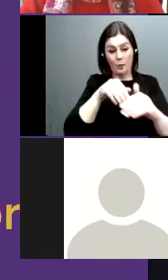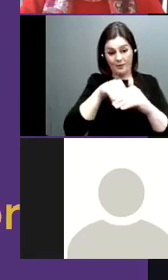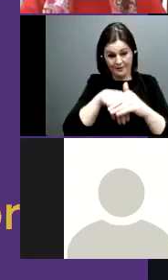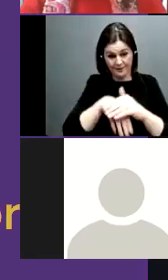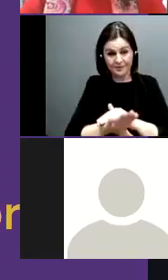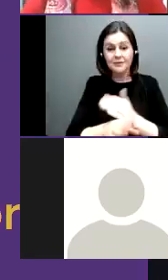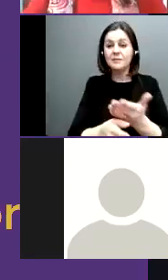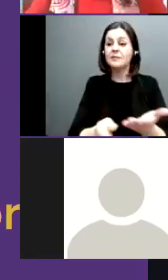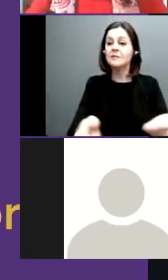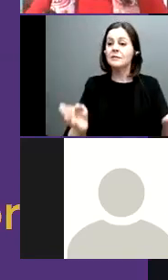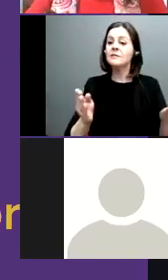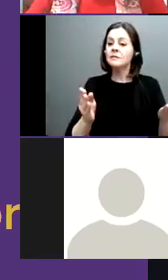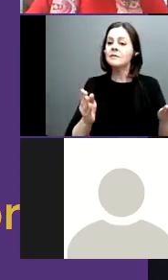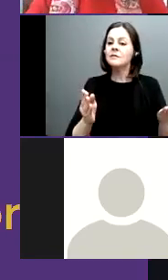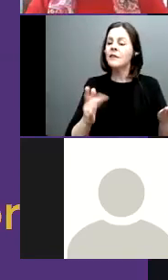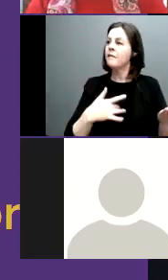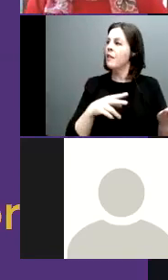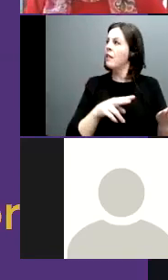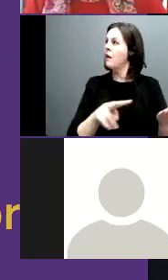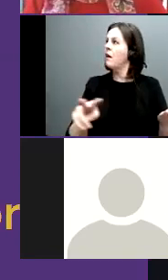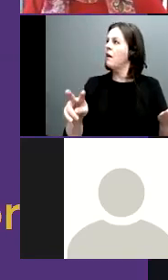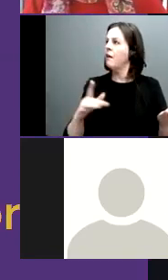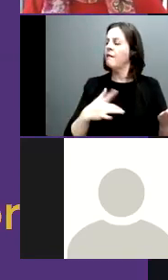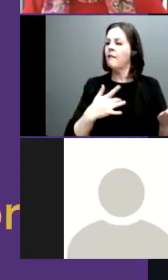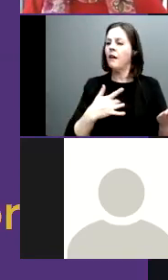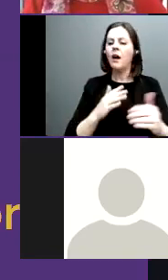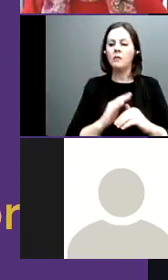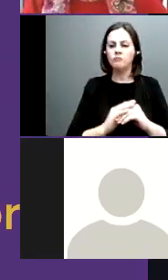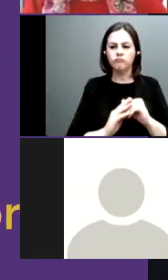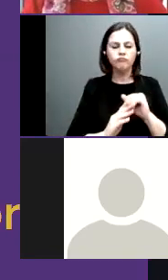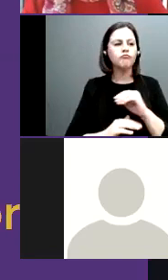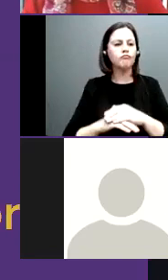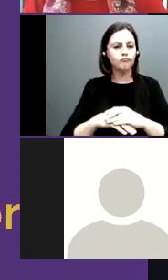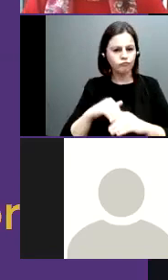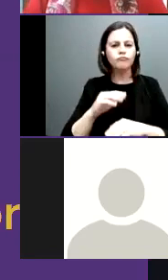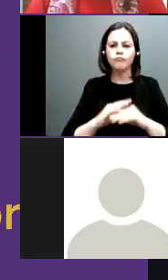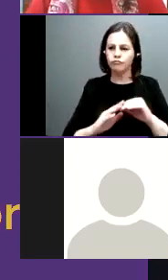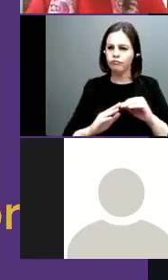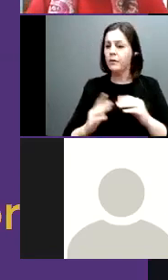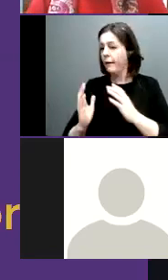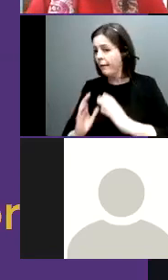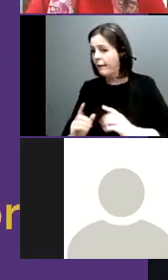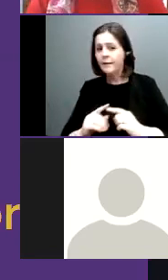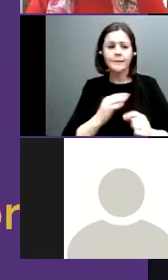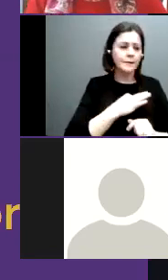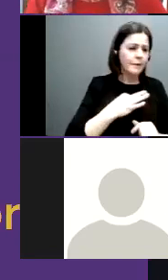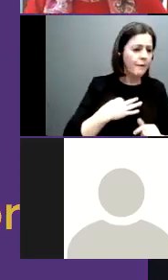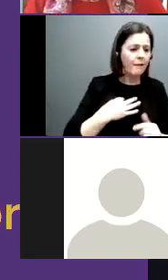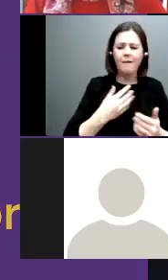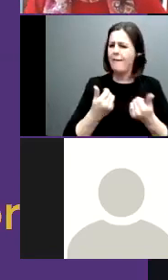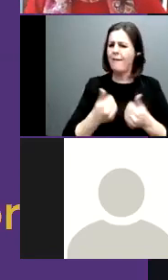say, I think I feel comfortable here. I think I'm going to be